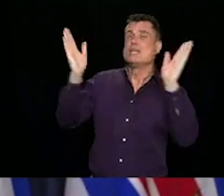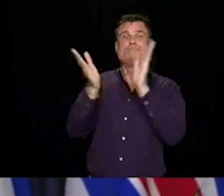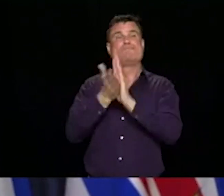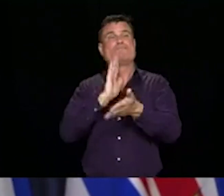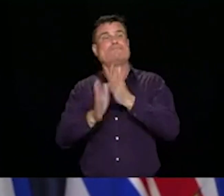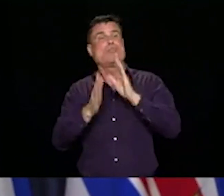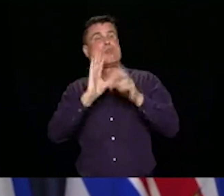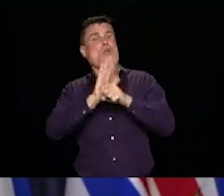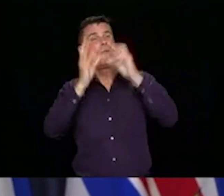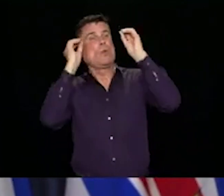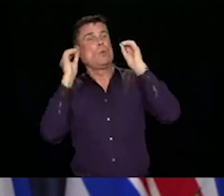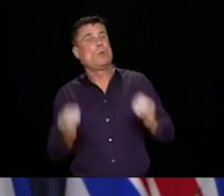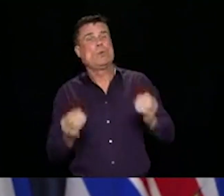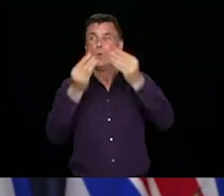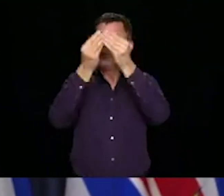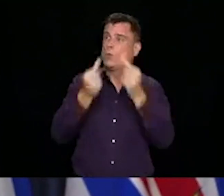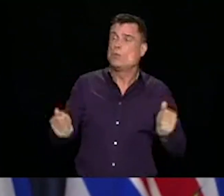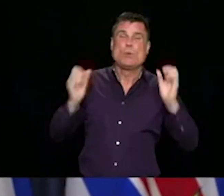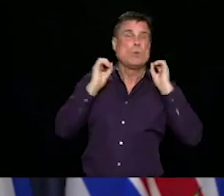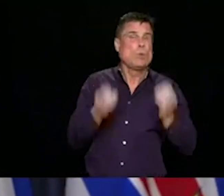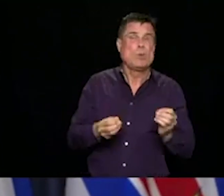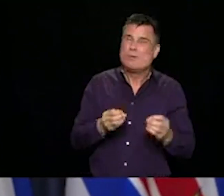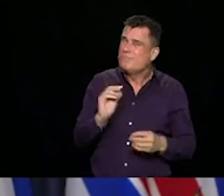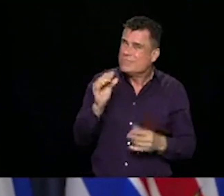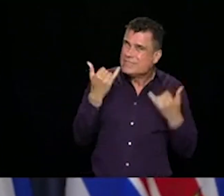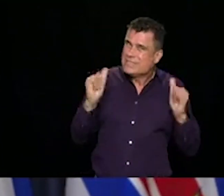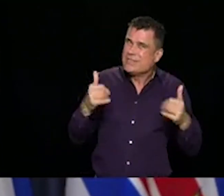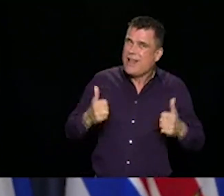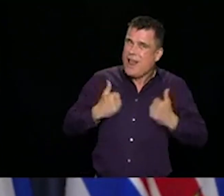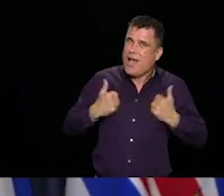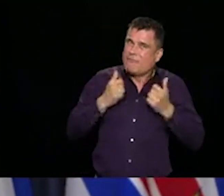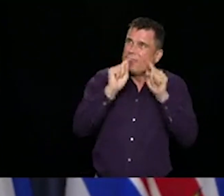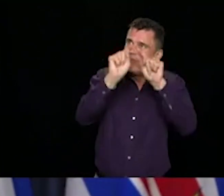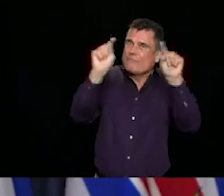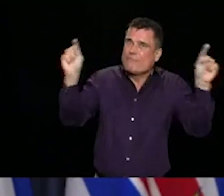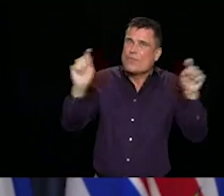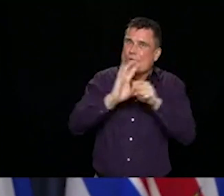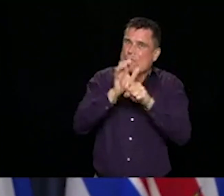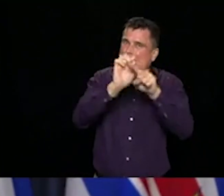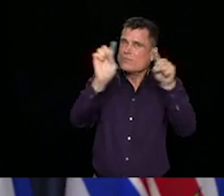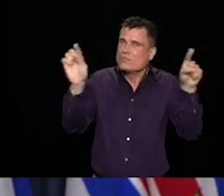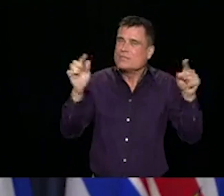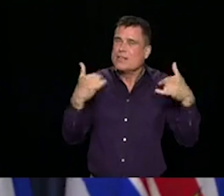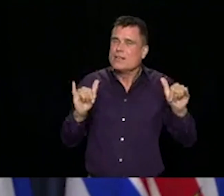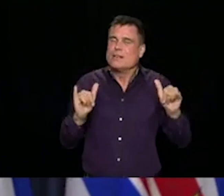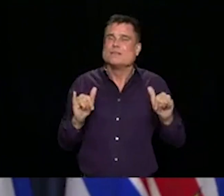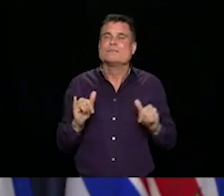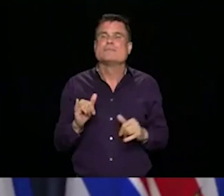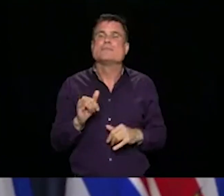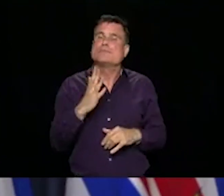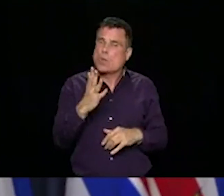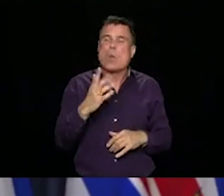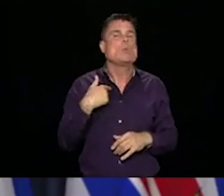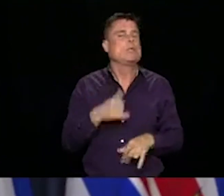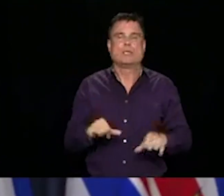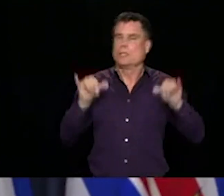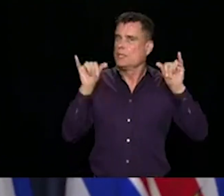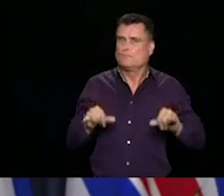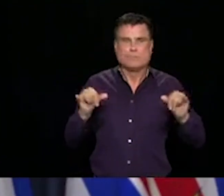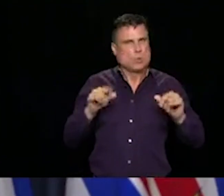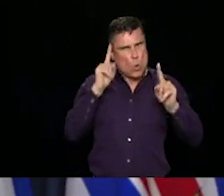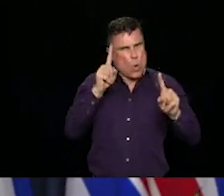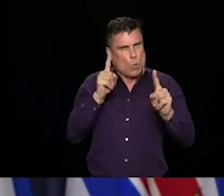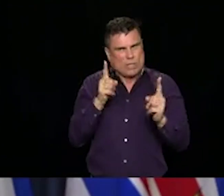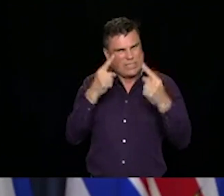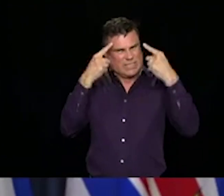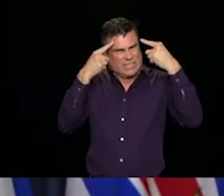I guess, what I would say in all these cases, part of how we're going to succeed in renewing surgeries in the